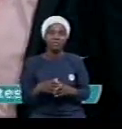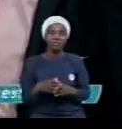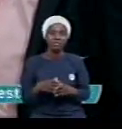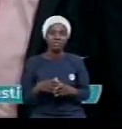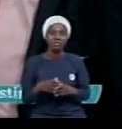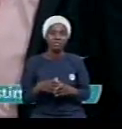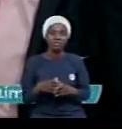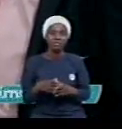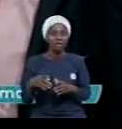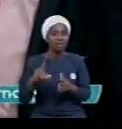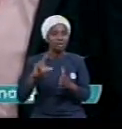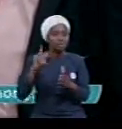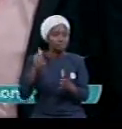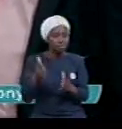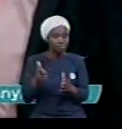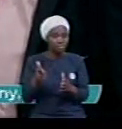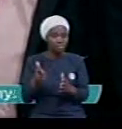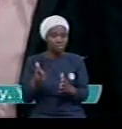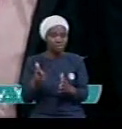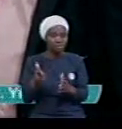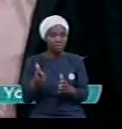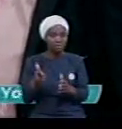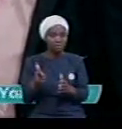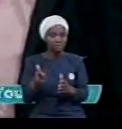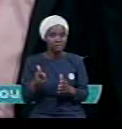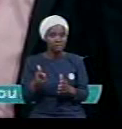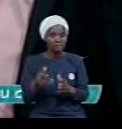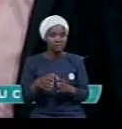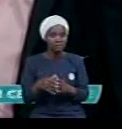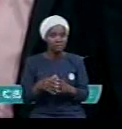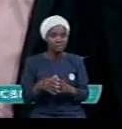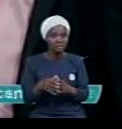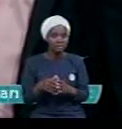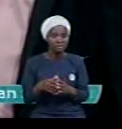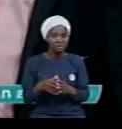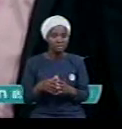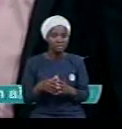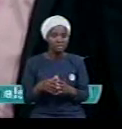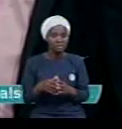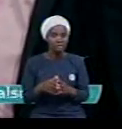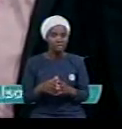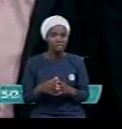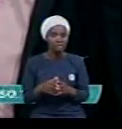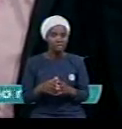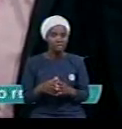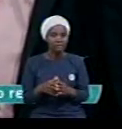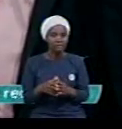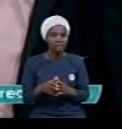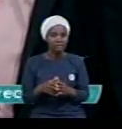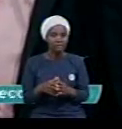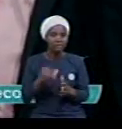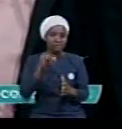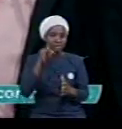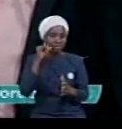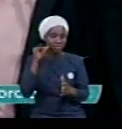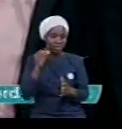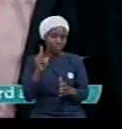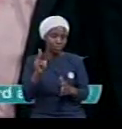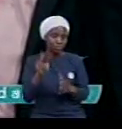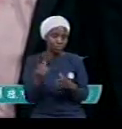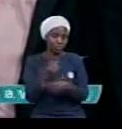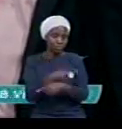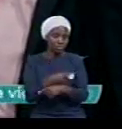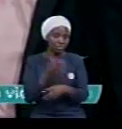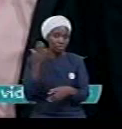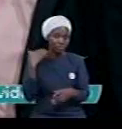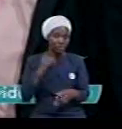later I will leave it, I will use it again, I will leave, but day before yesterday, I told God that I don't